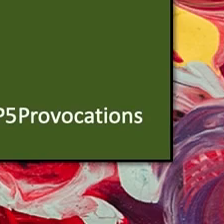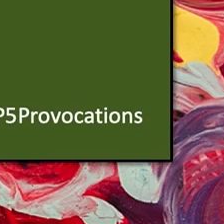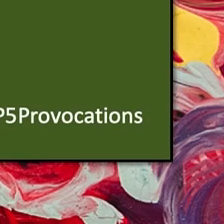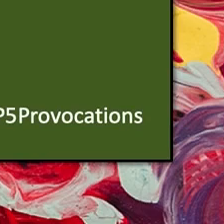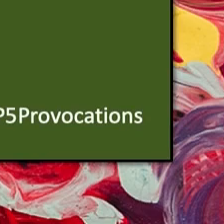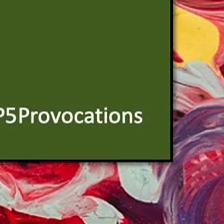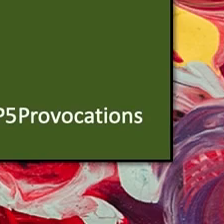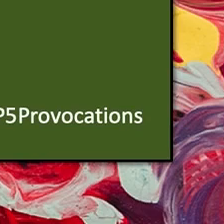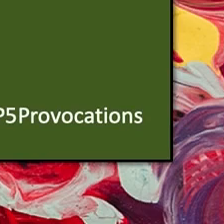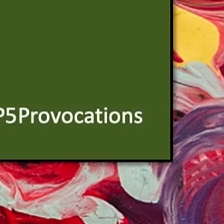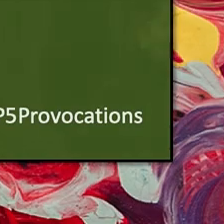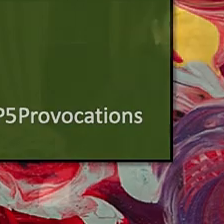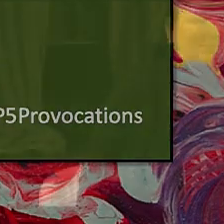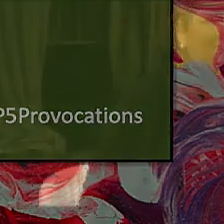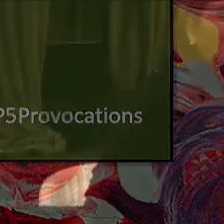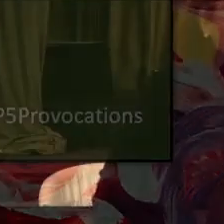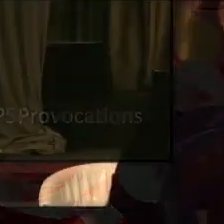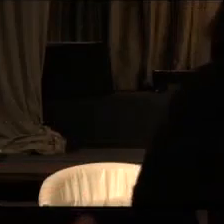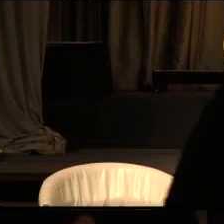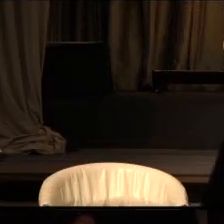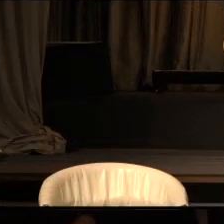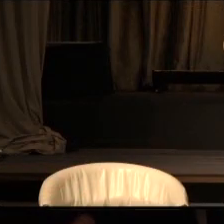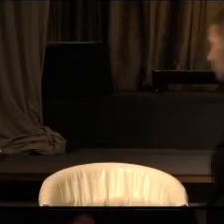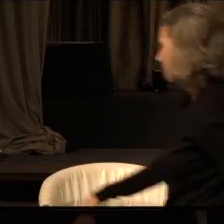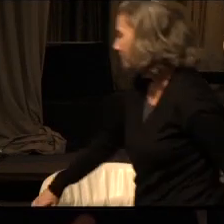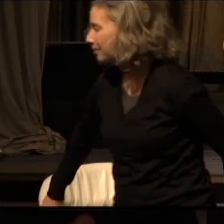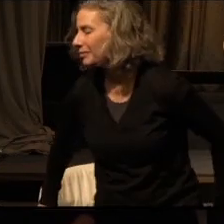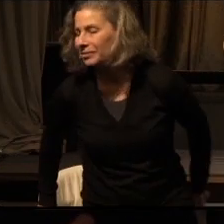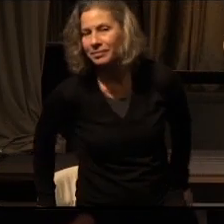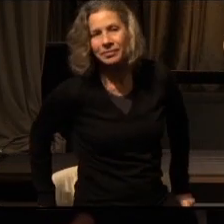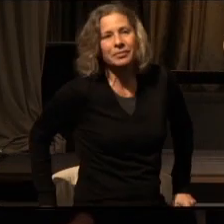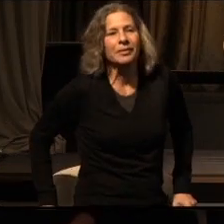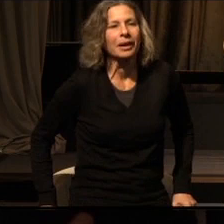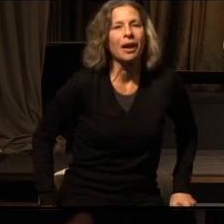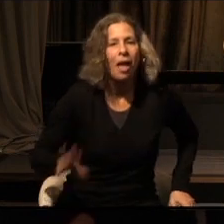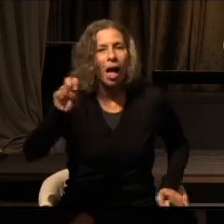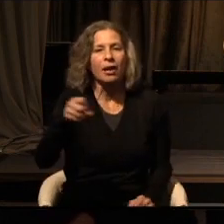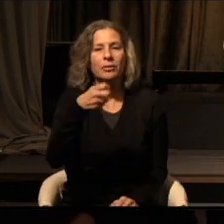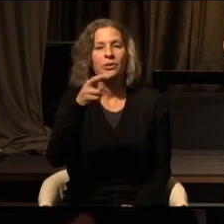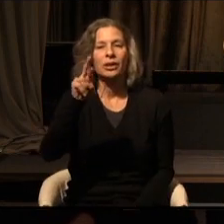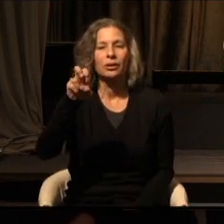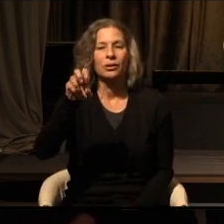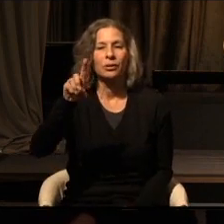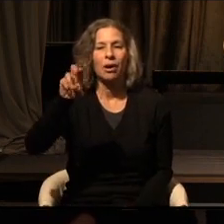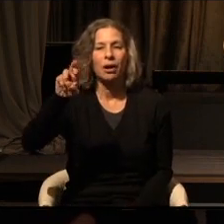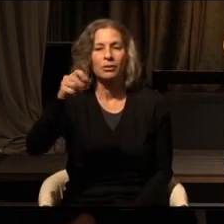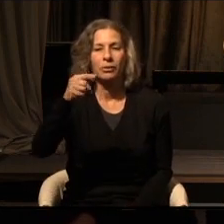Hello, my name is Sarah Rodriguez. I'm the director of Foundation and Government Giving at the Apollo Theater.